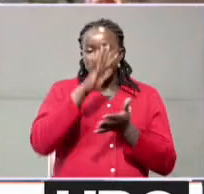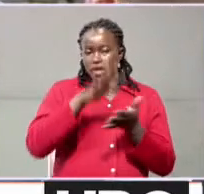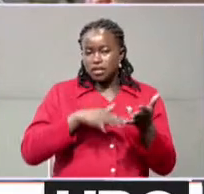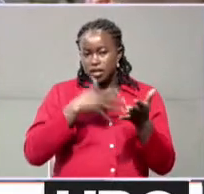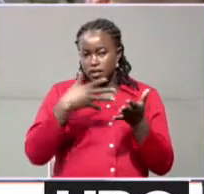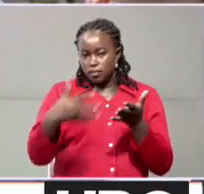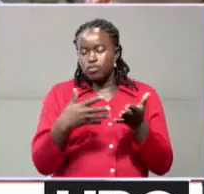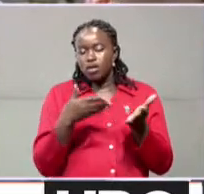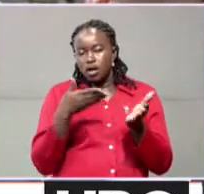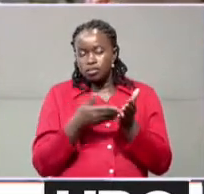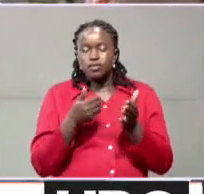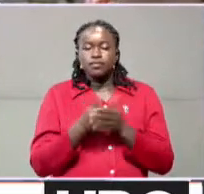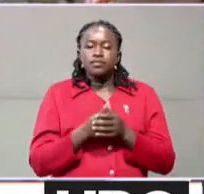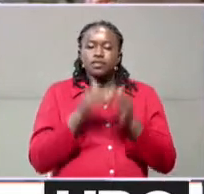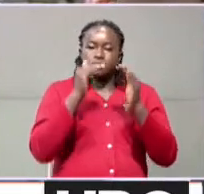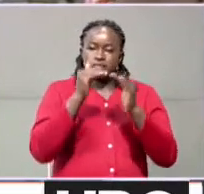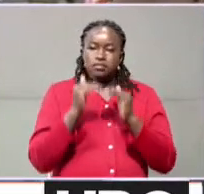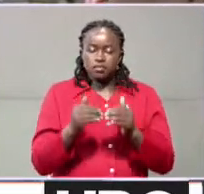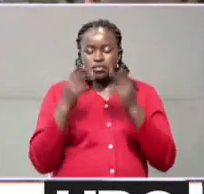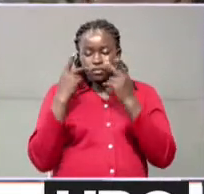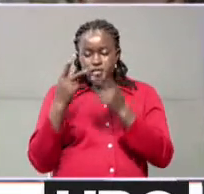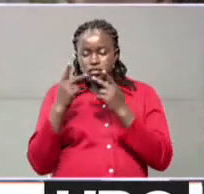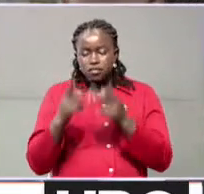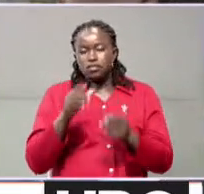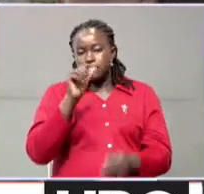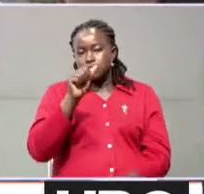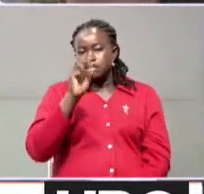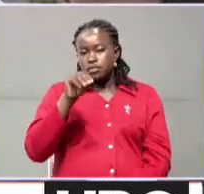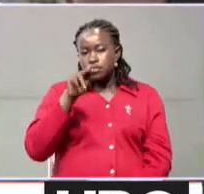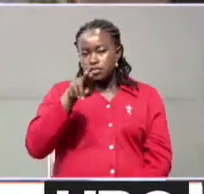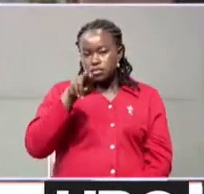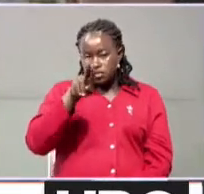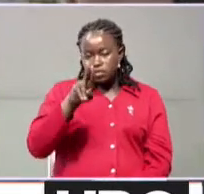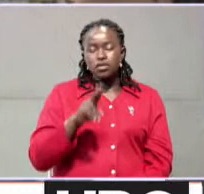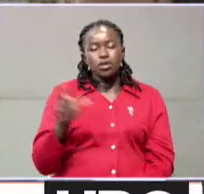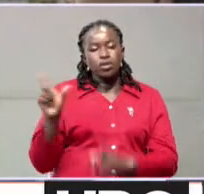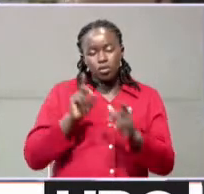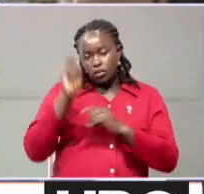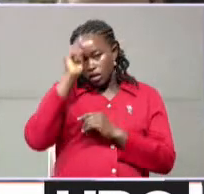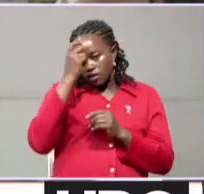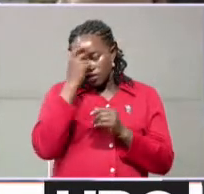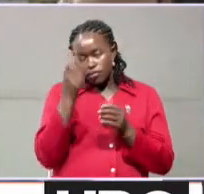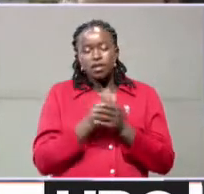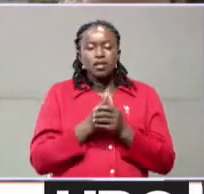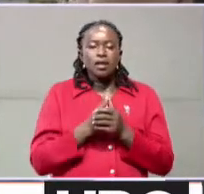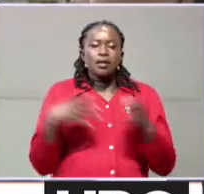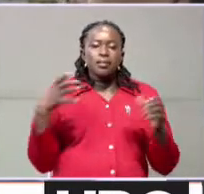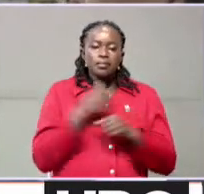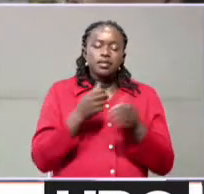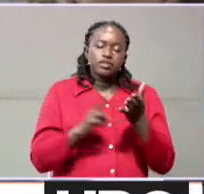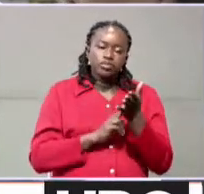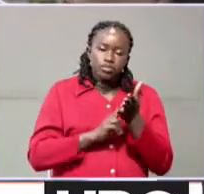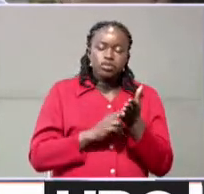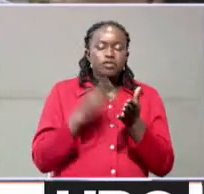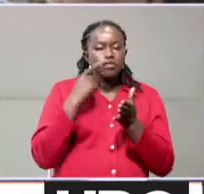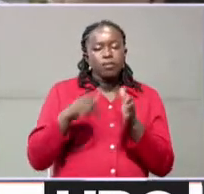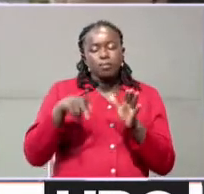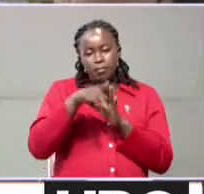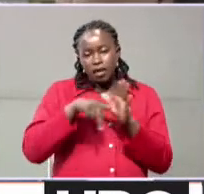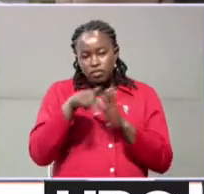above let me go to observation on our local government alleged misuse of policy development